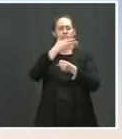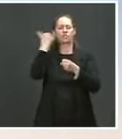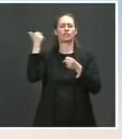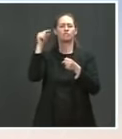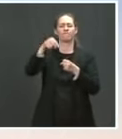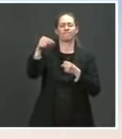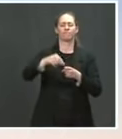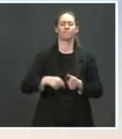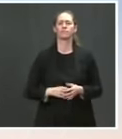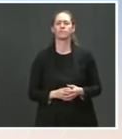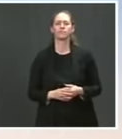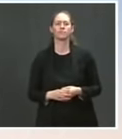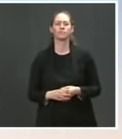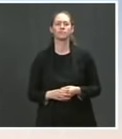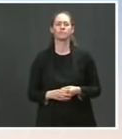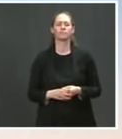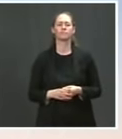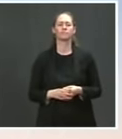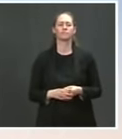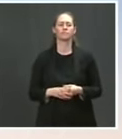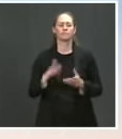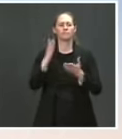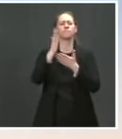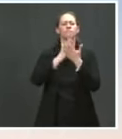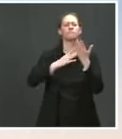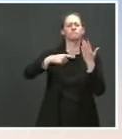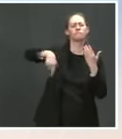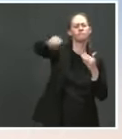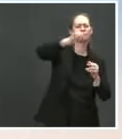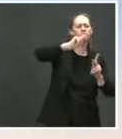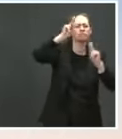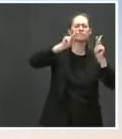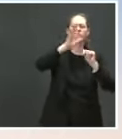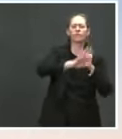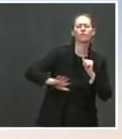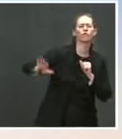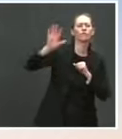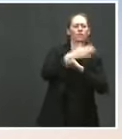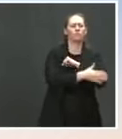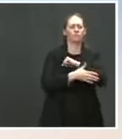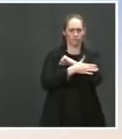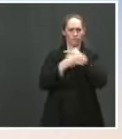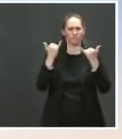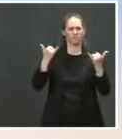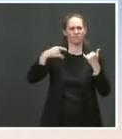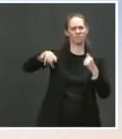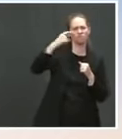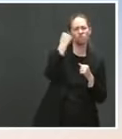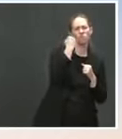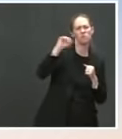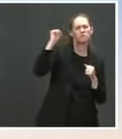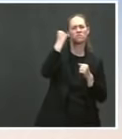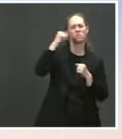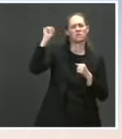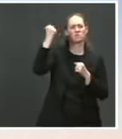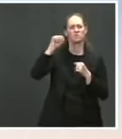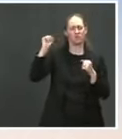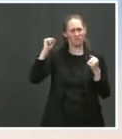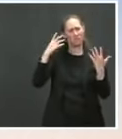follow-up to that. There are people all across the country who are demonstrating and actively calling for reform.